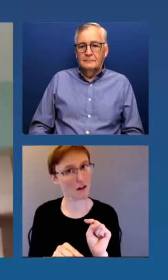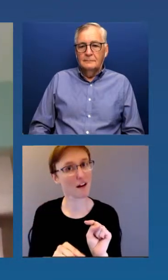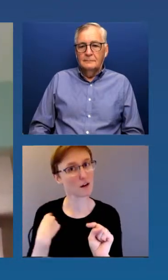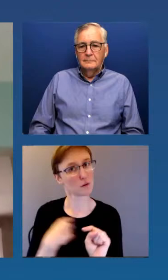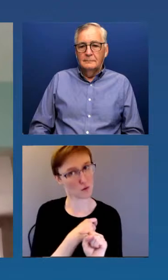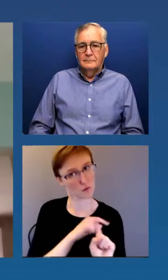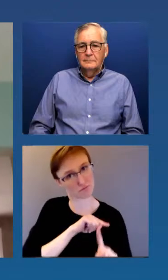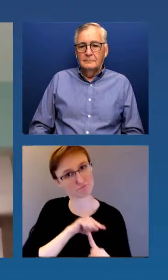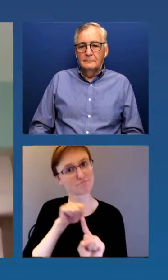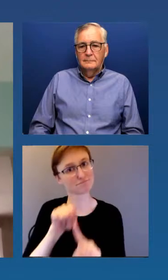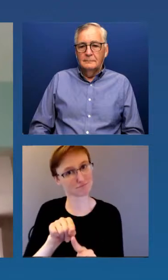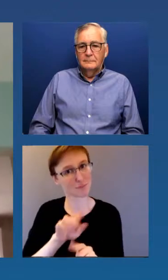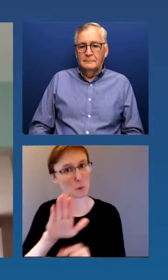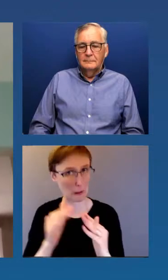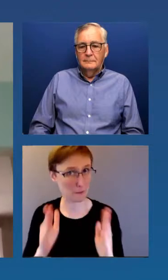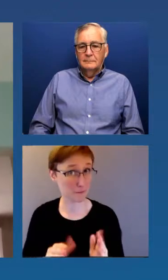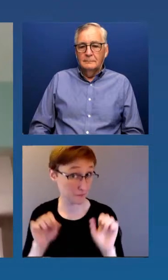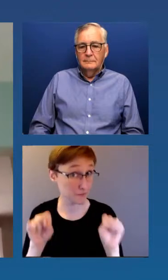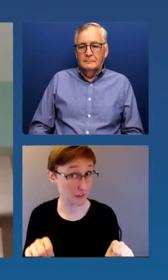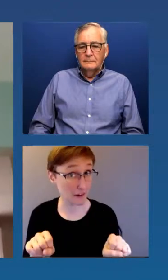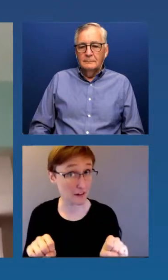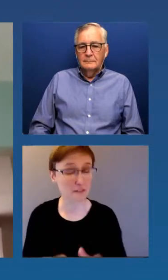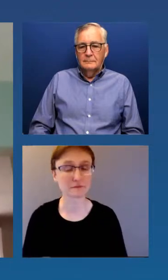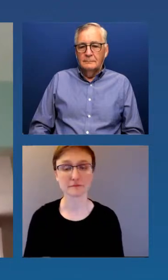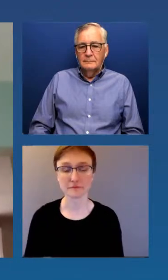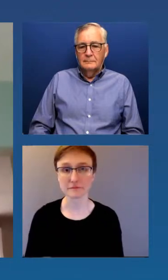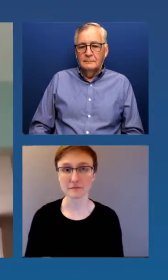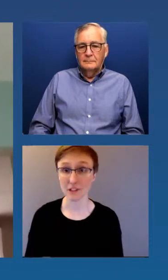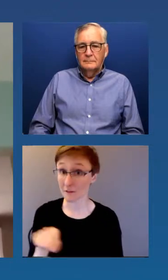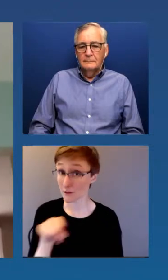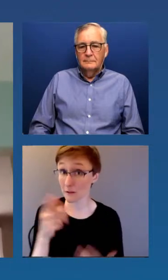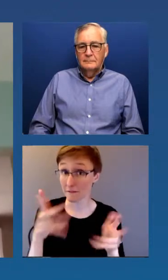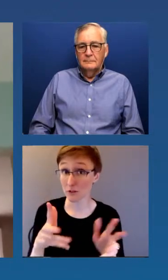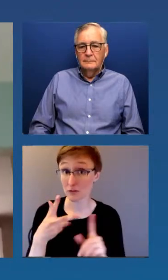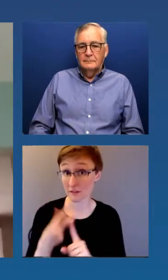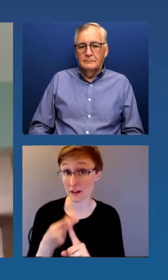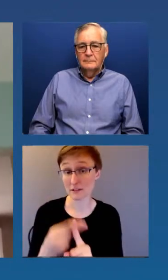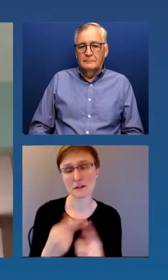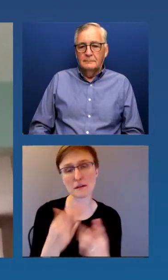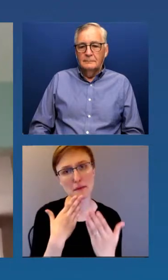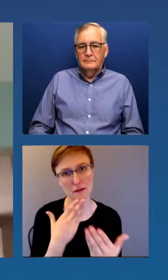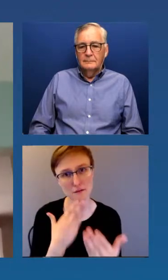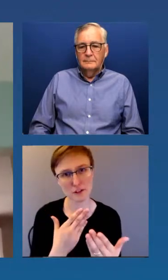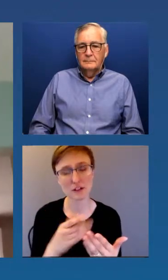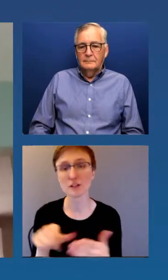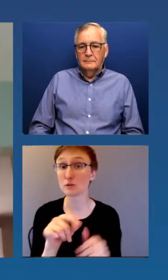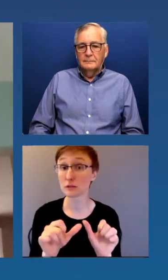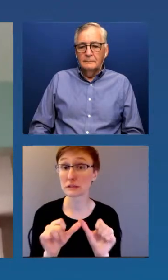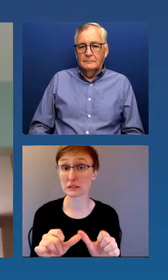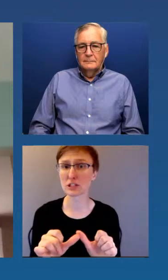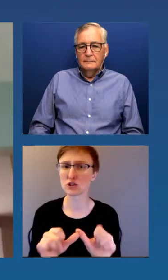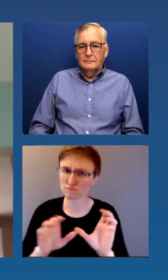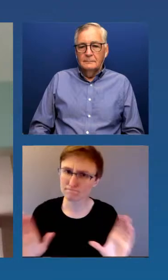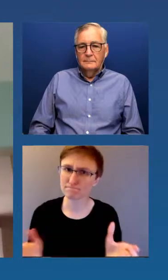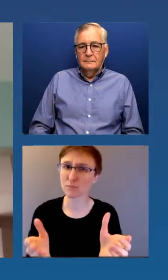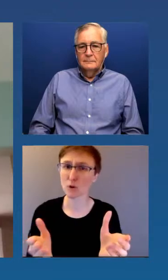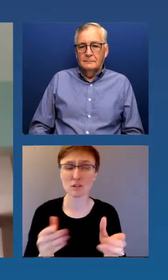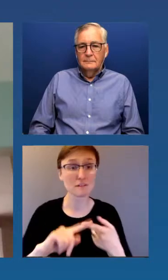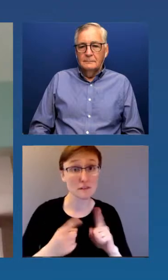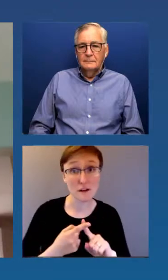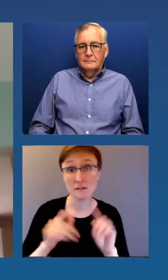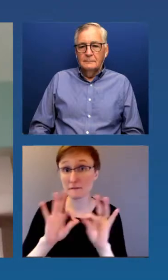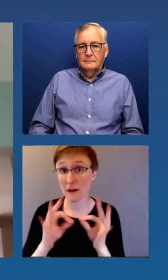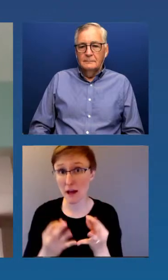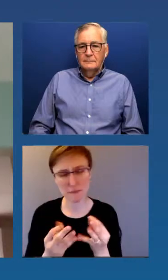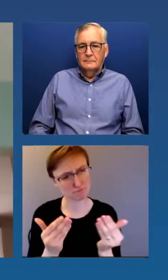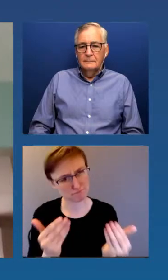part. You can continue to support vaccine efforts by reaching out to your friends, family members, or colleagues who may be unsure about getting